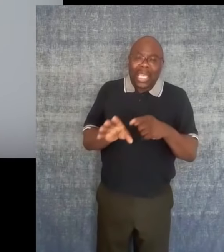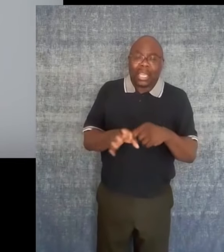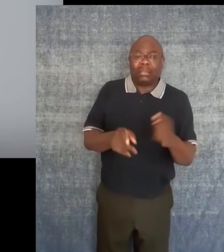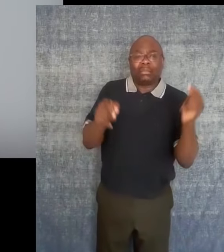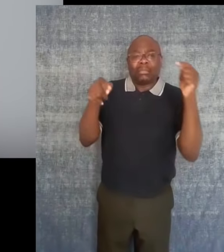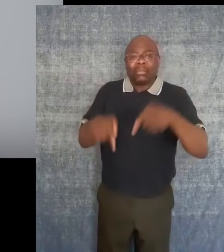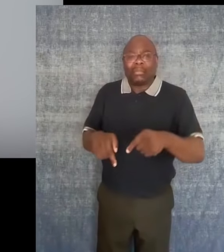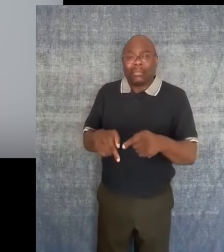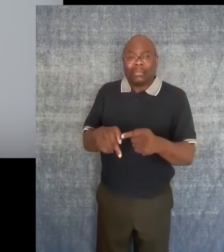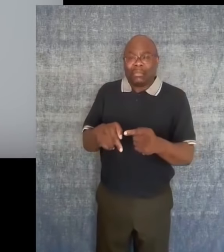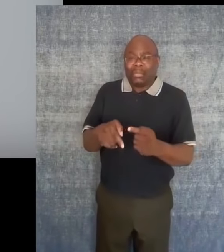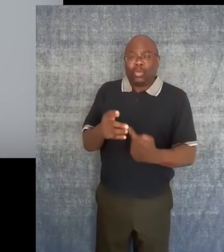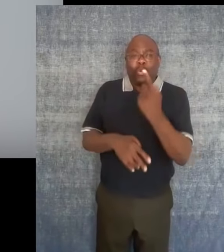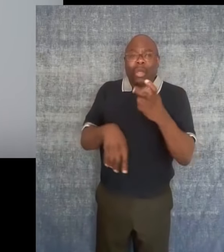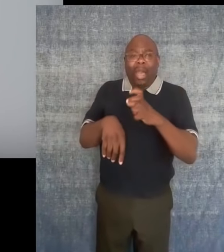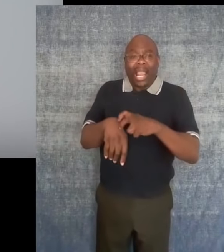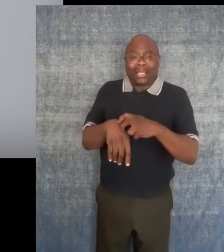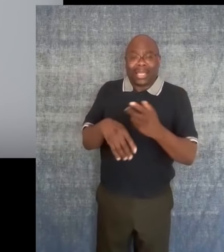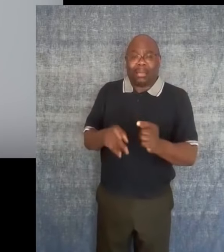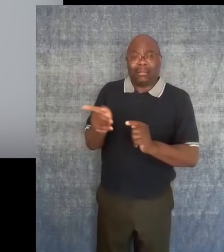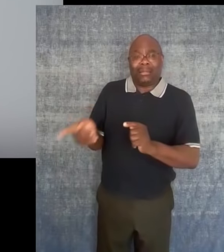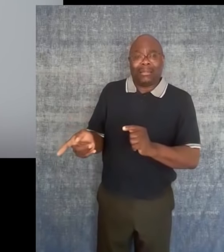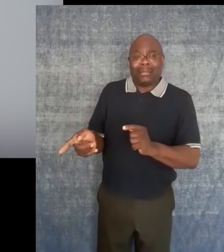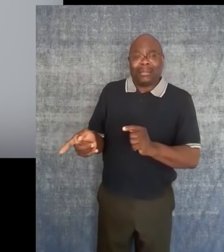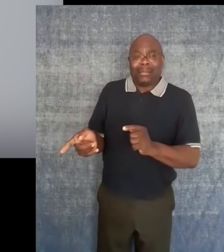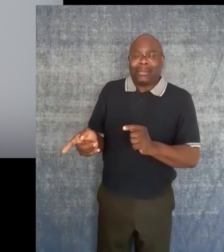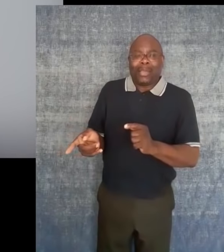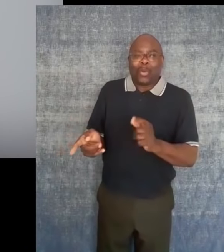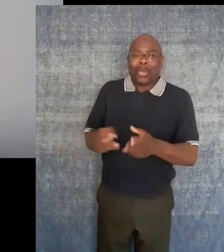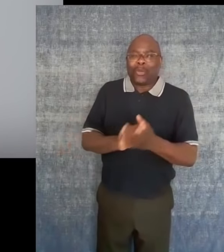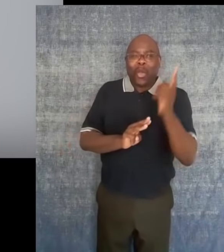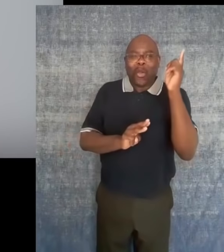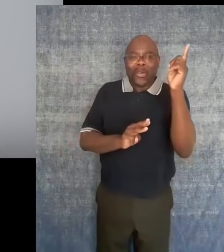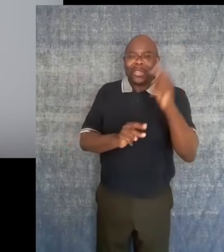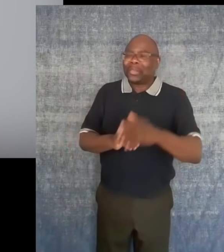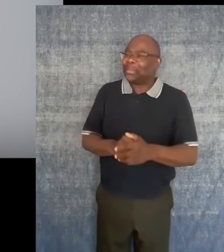in Northern Ireland. And folks,